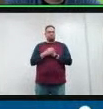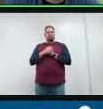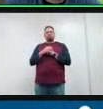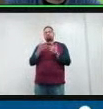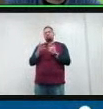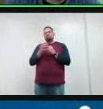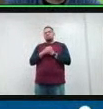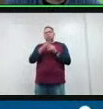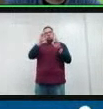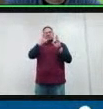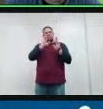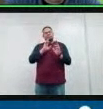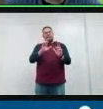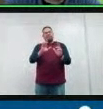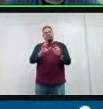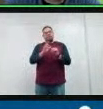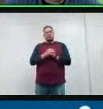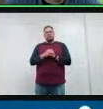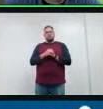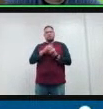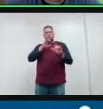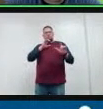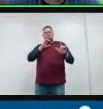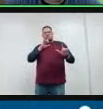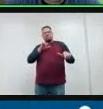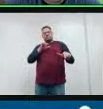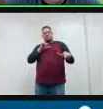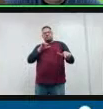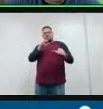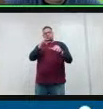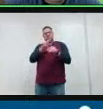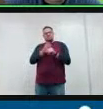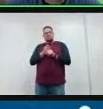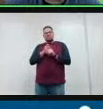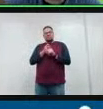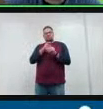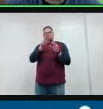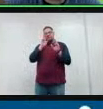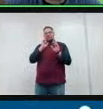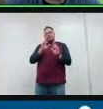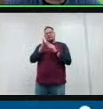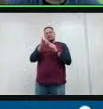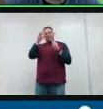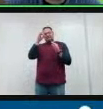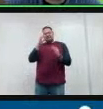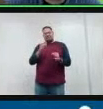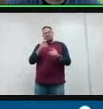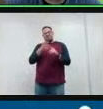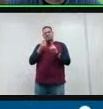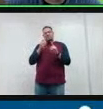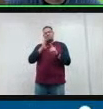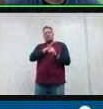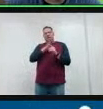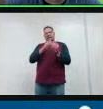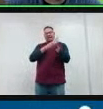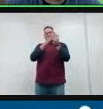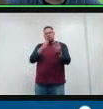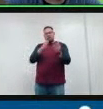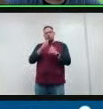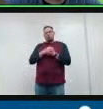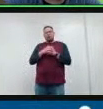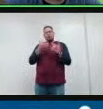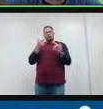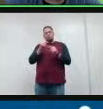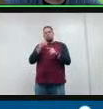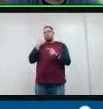to respectfully get a response and respect that decision from board leadership as we try